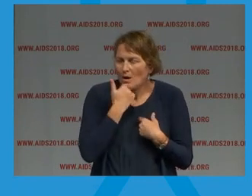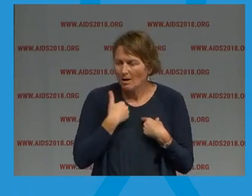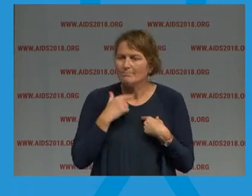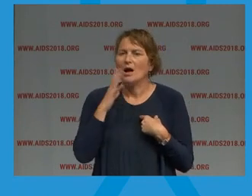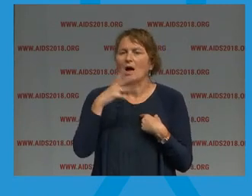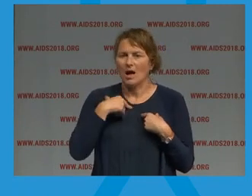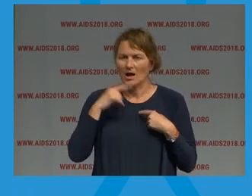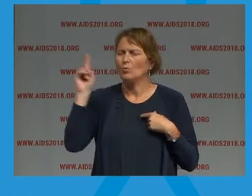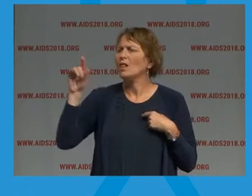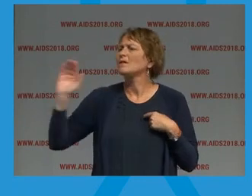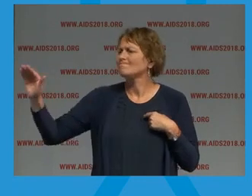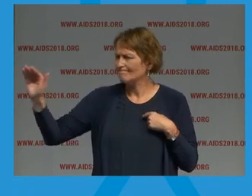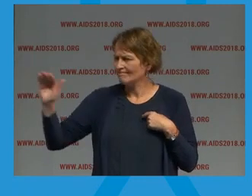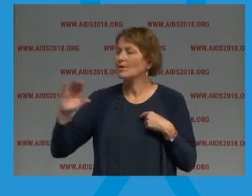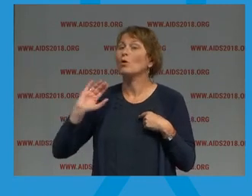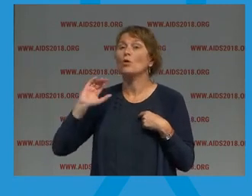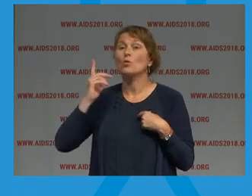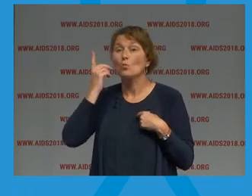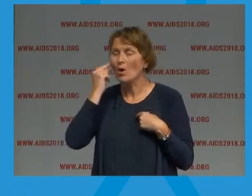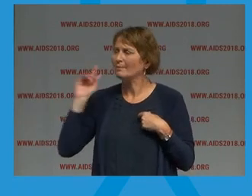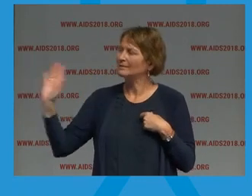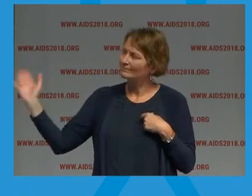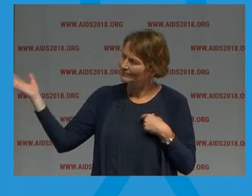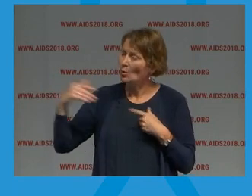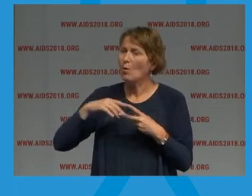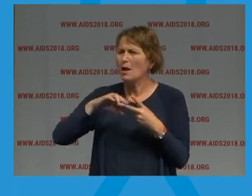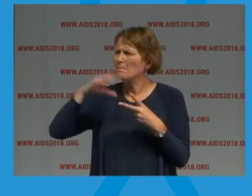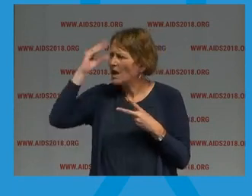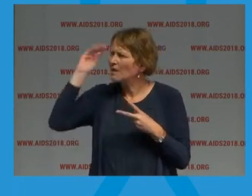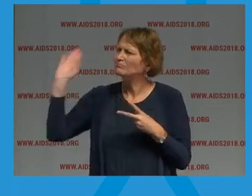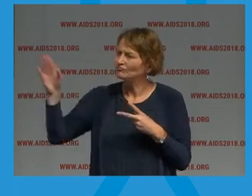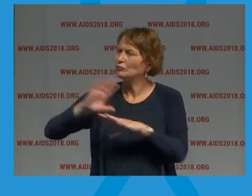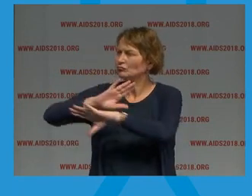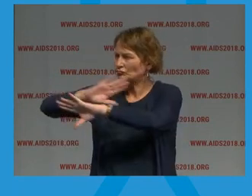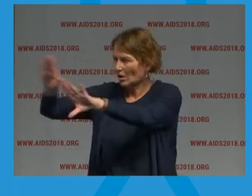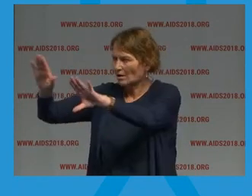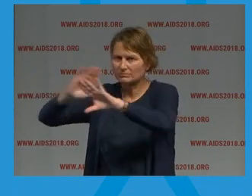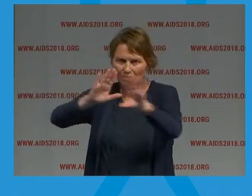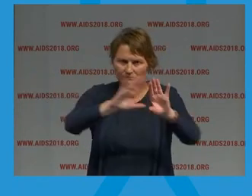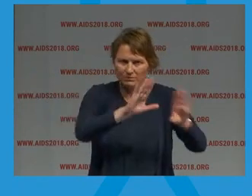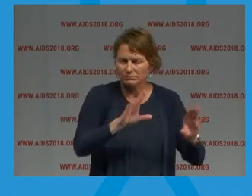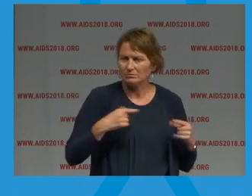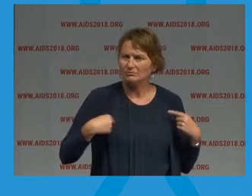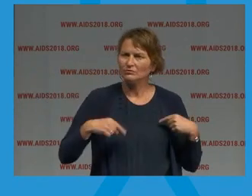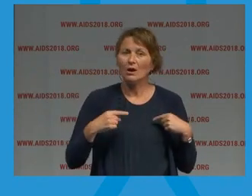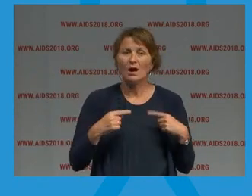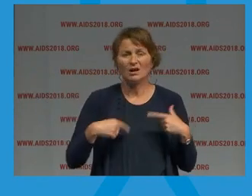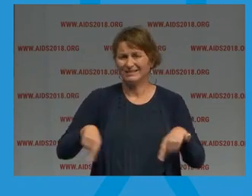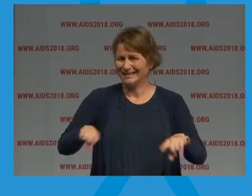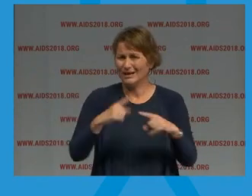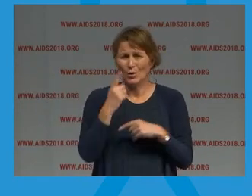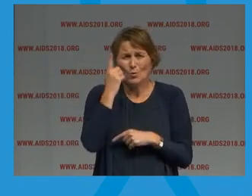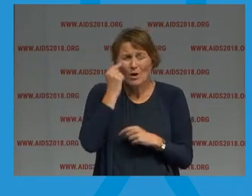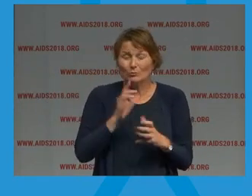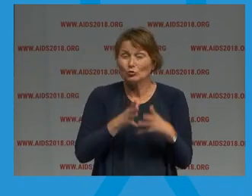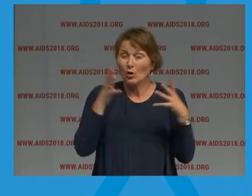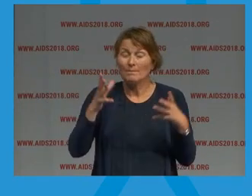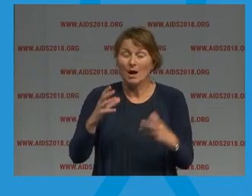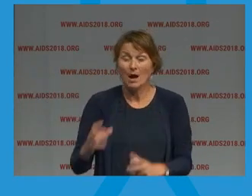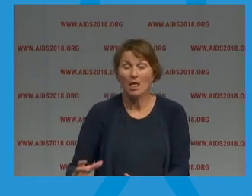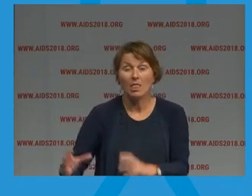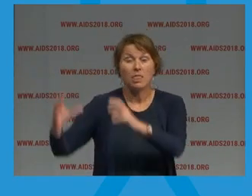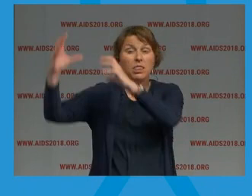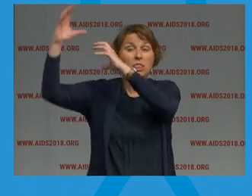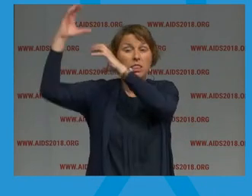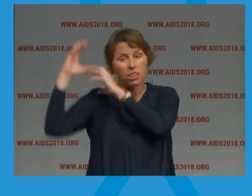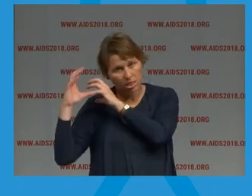to lead other women to men not to do this. I think you've put enough weight on our shoulders as women to do something about